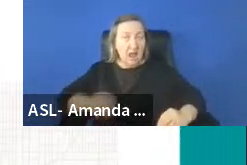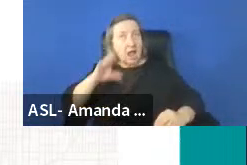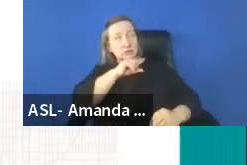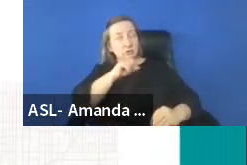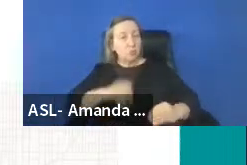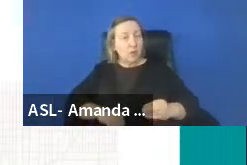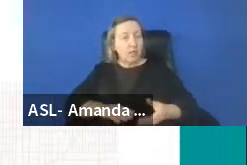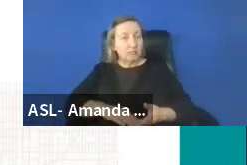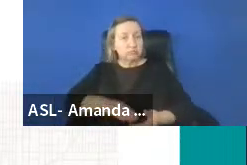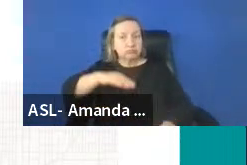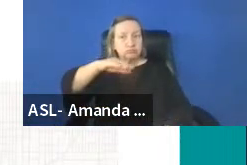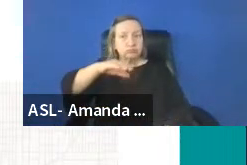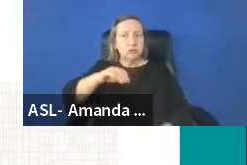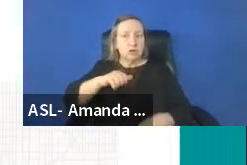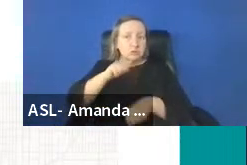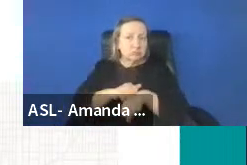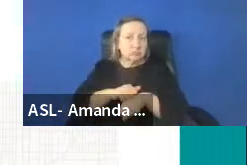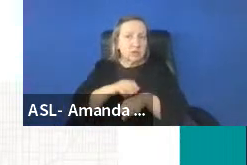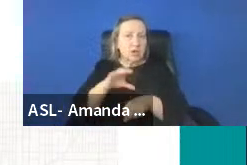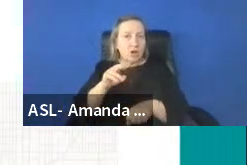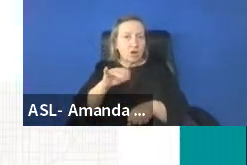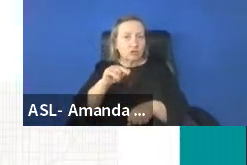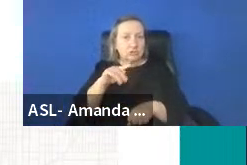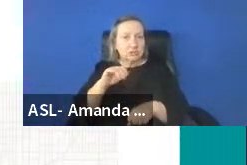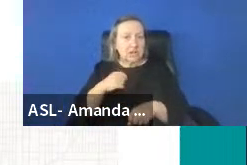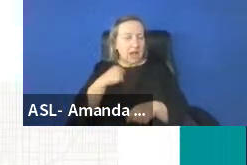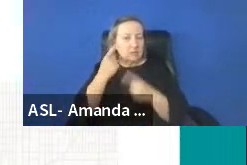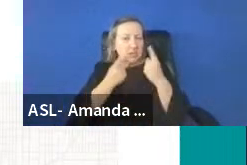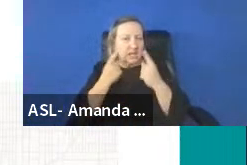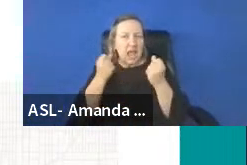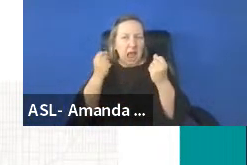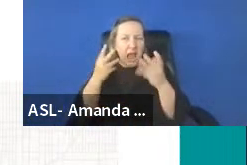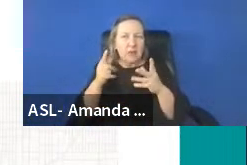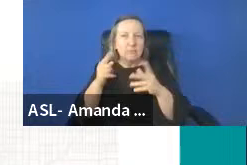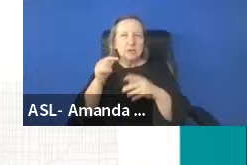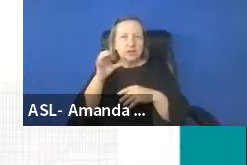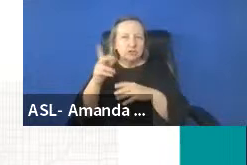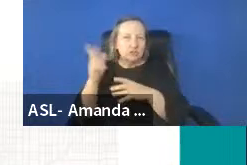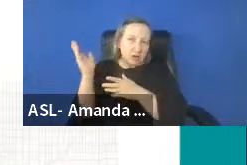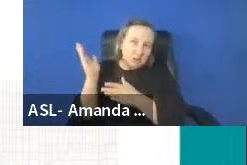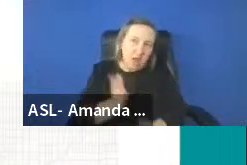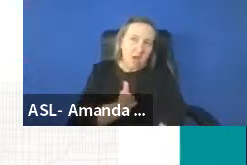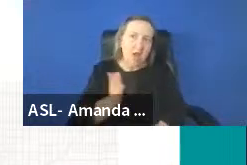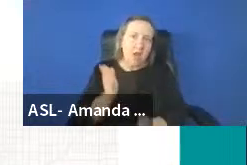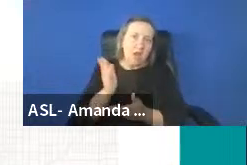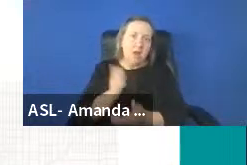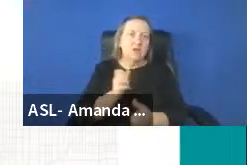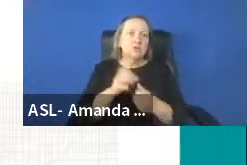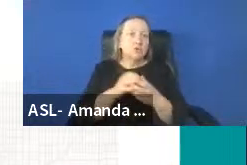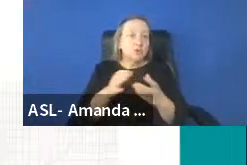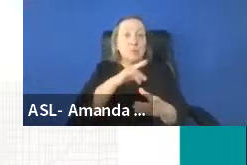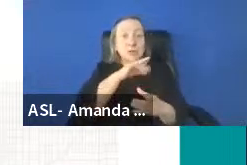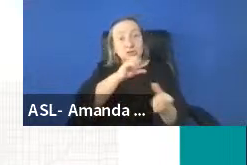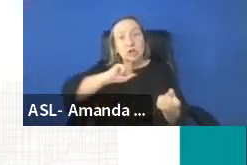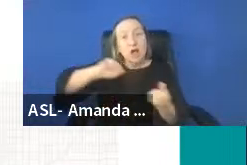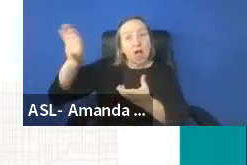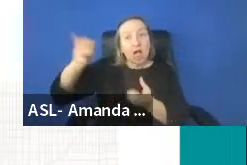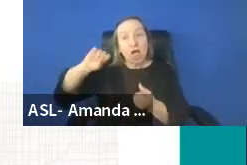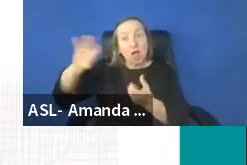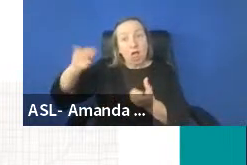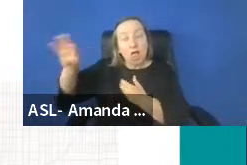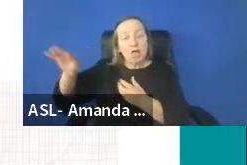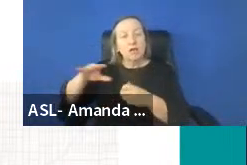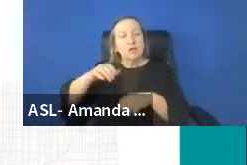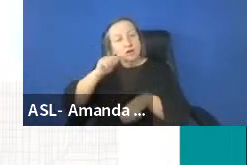just was thinking about the truck trips involved with hauling away all that dirt and hauling in all